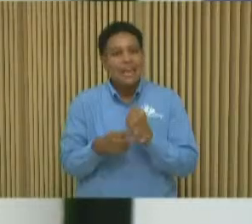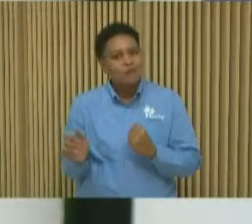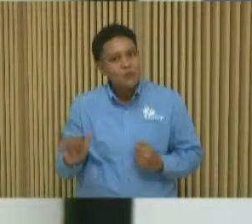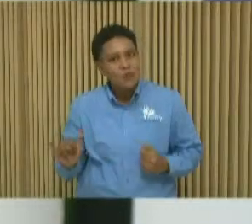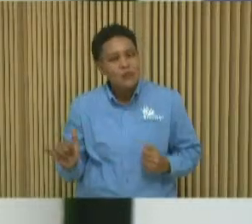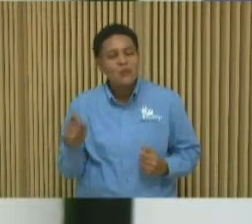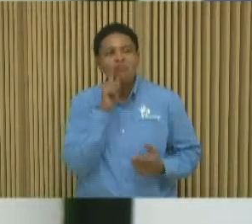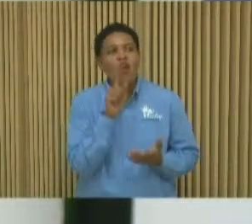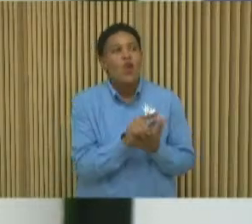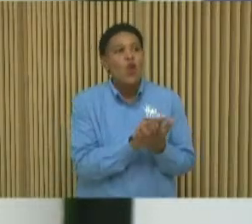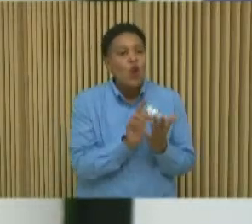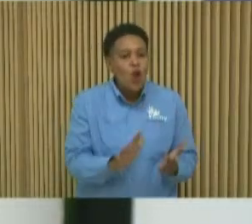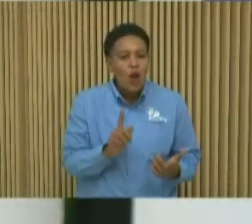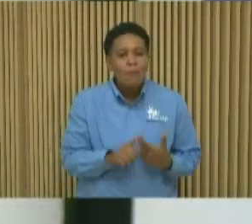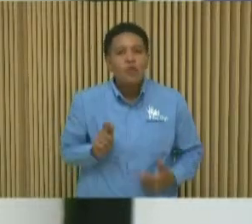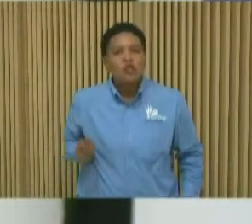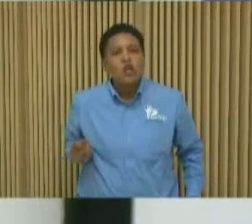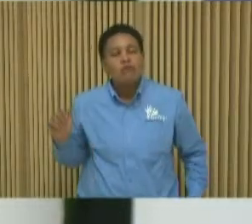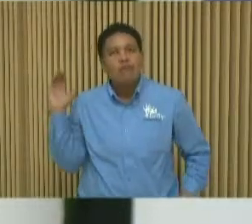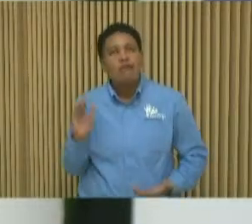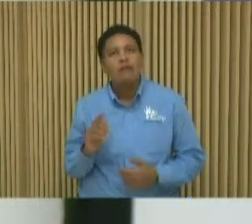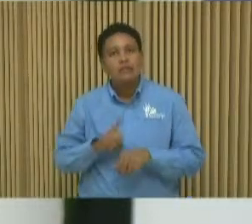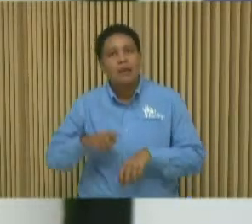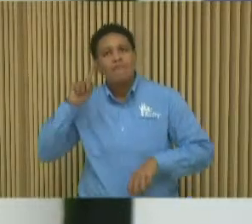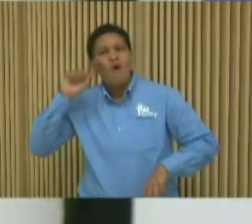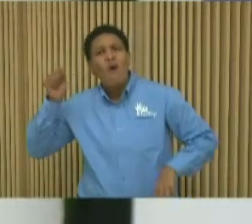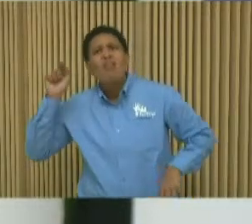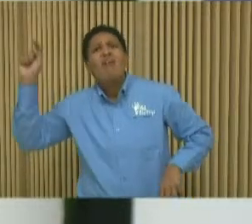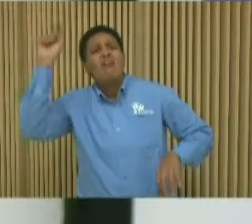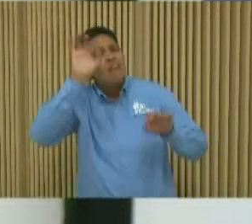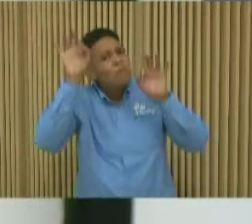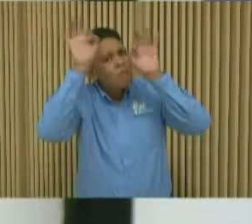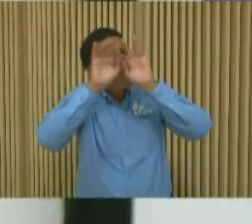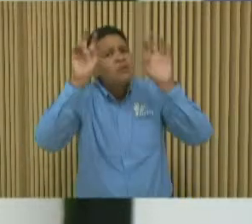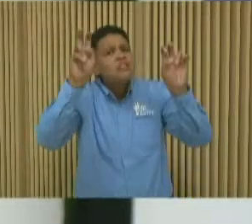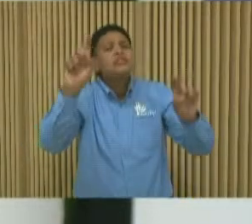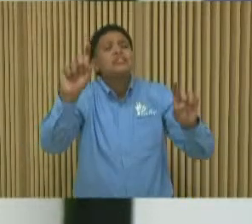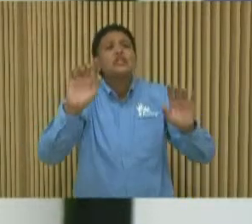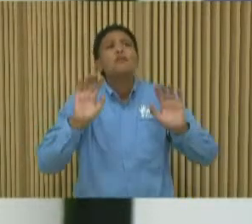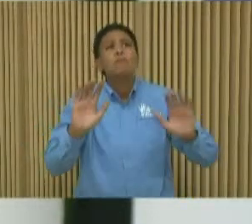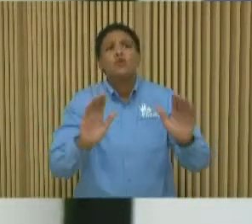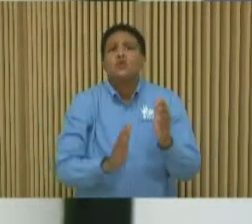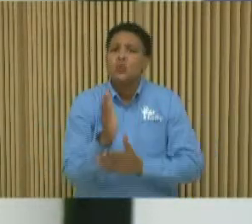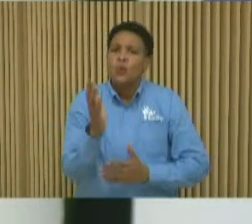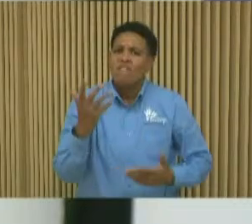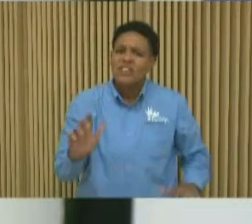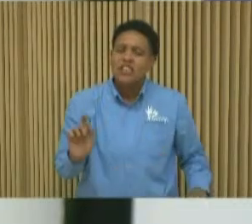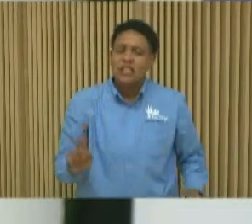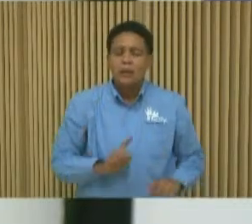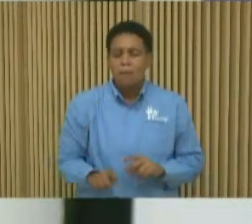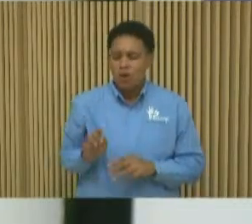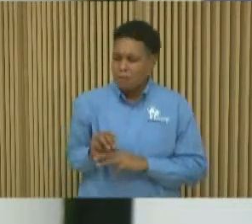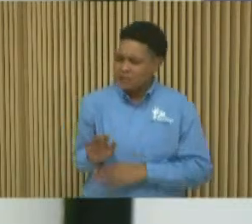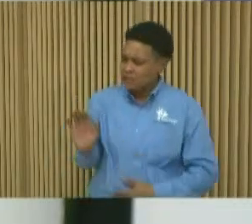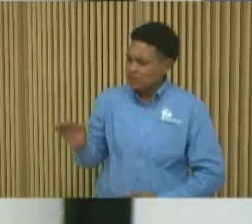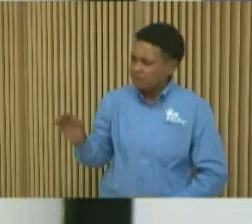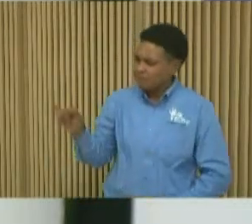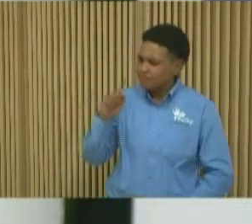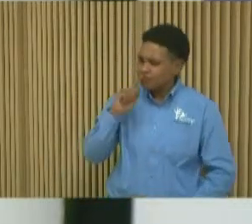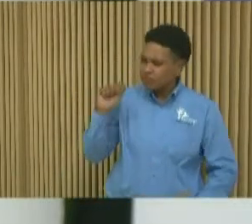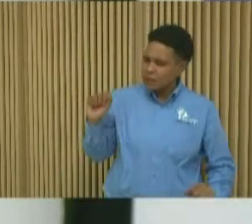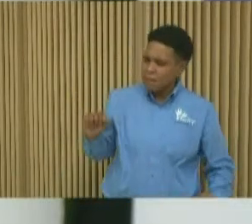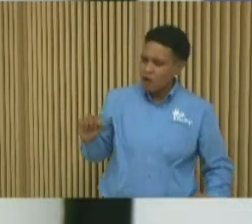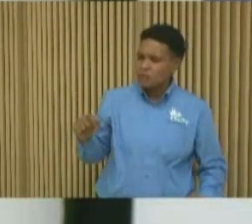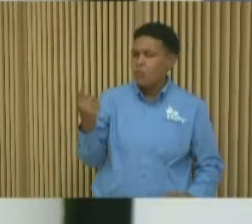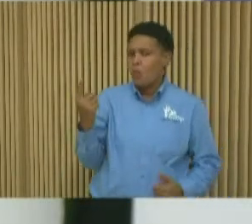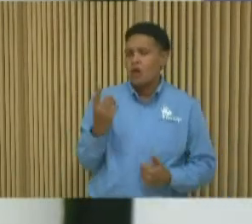about the attorneys and the judges for other matters that we need to push through as well. But Minister, that's possibly